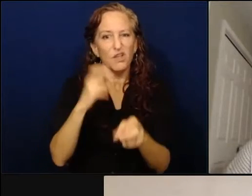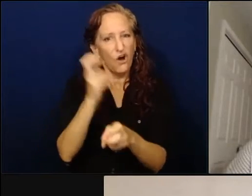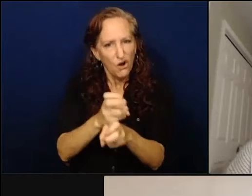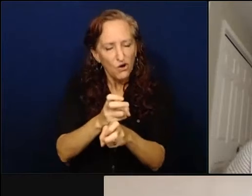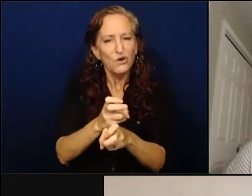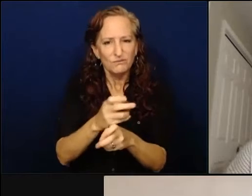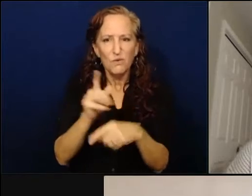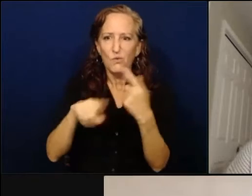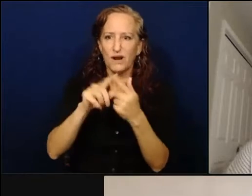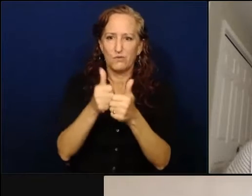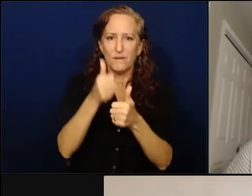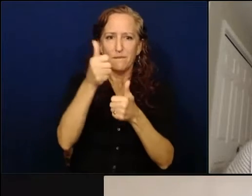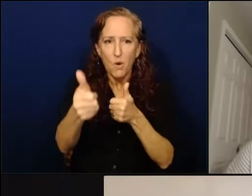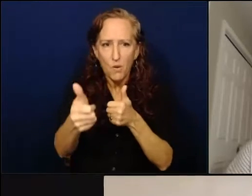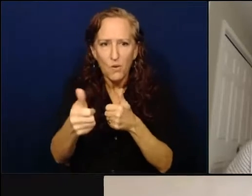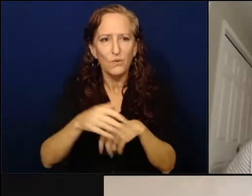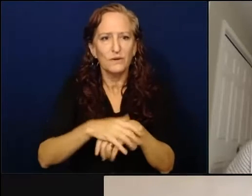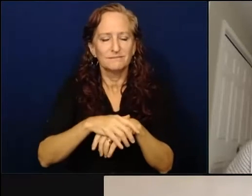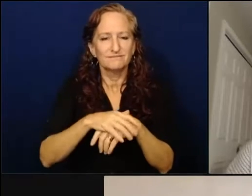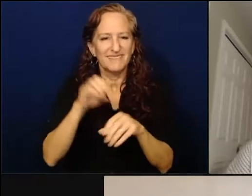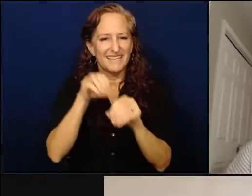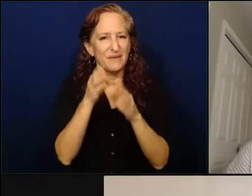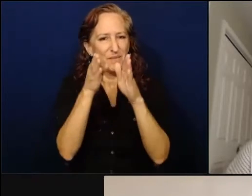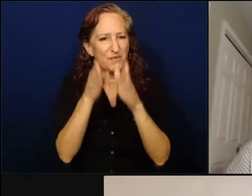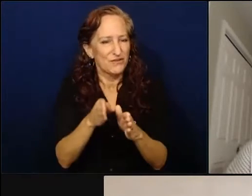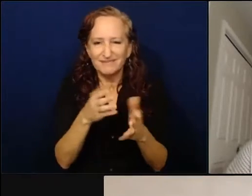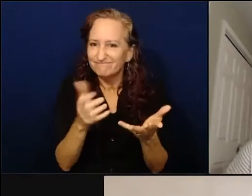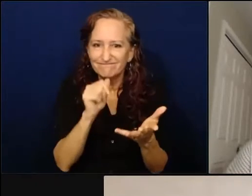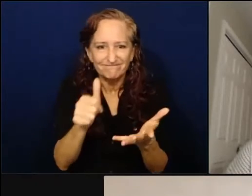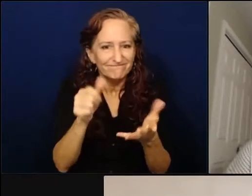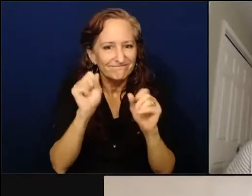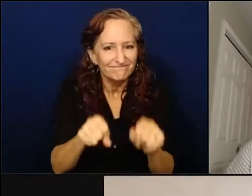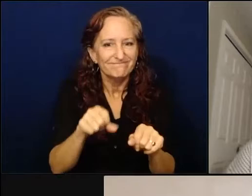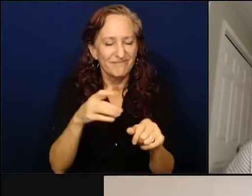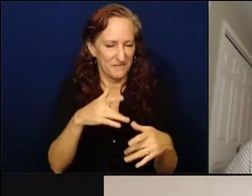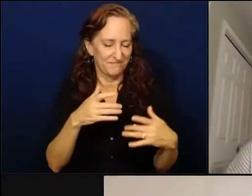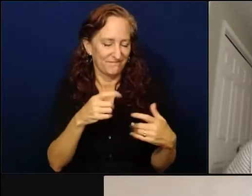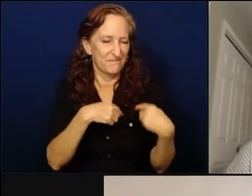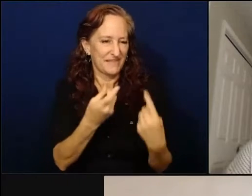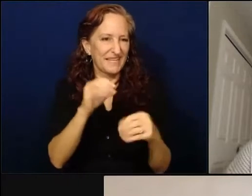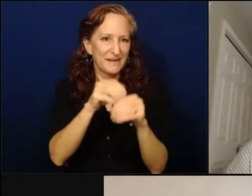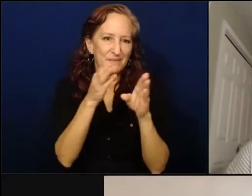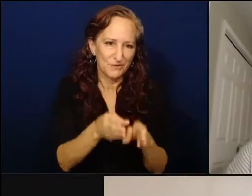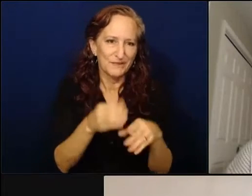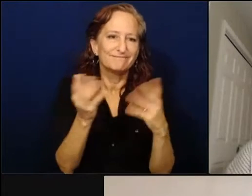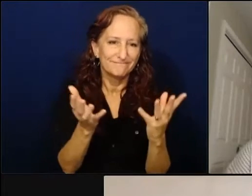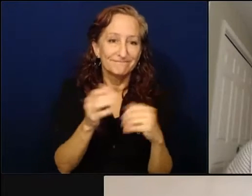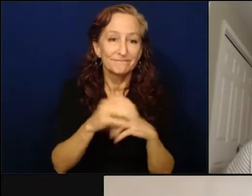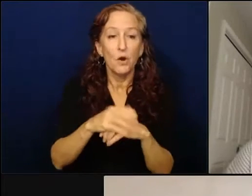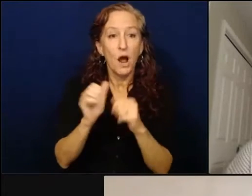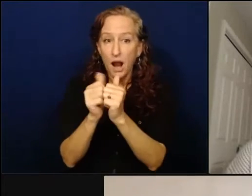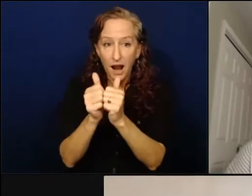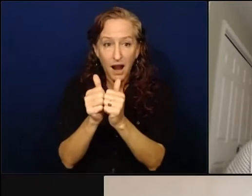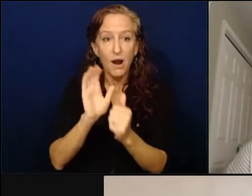the ability to do a lot of things in person, which is how we have typically operated. So we've done several things. One is we